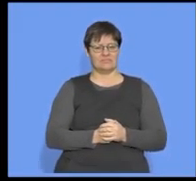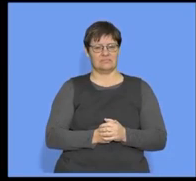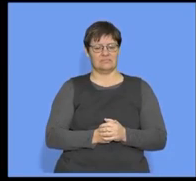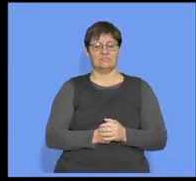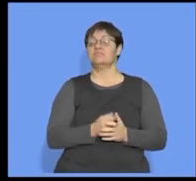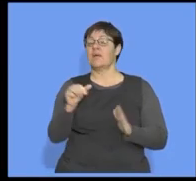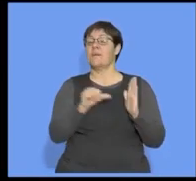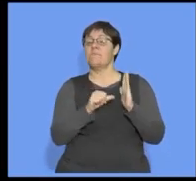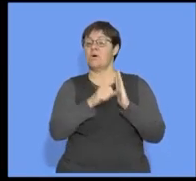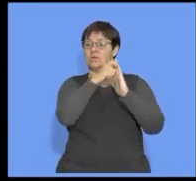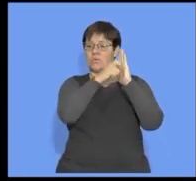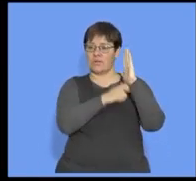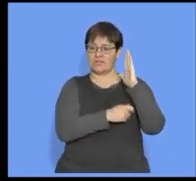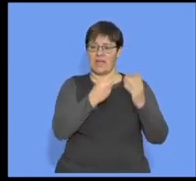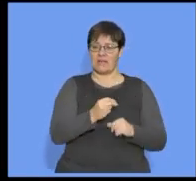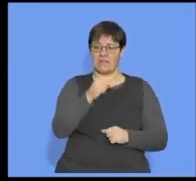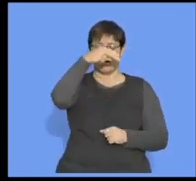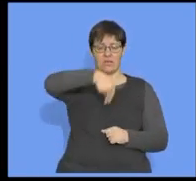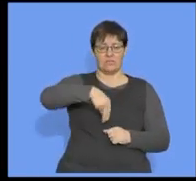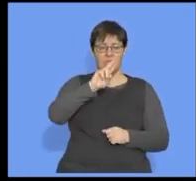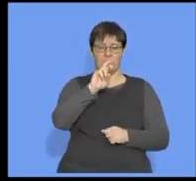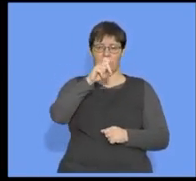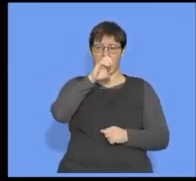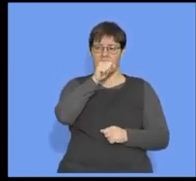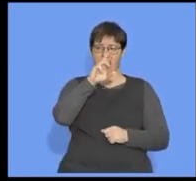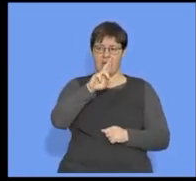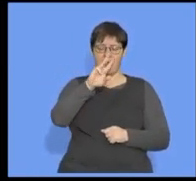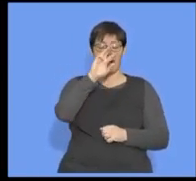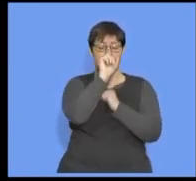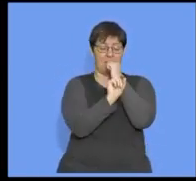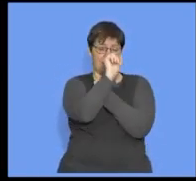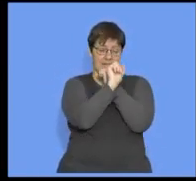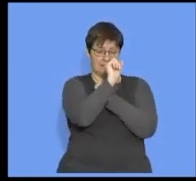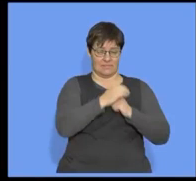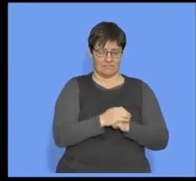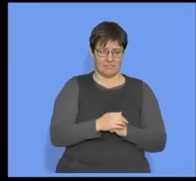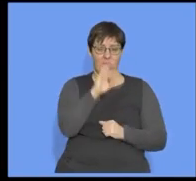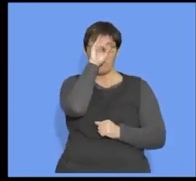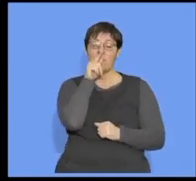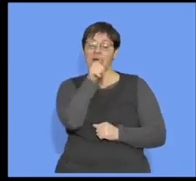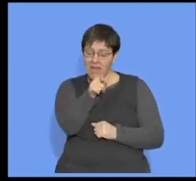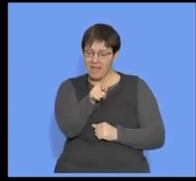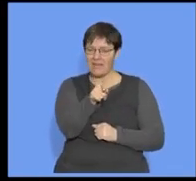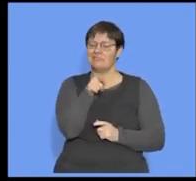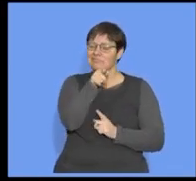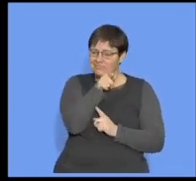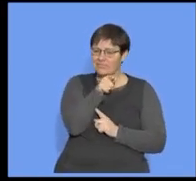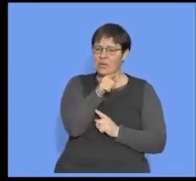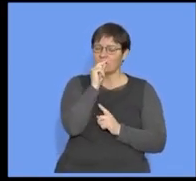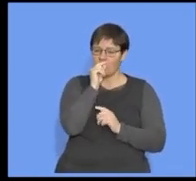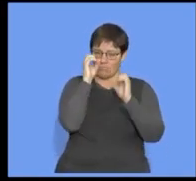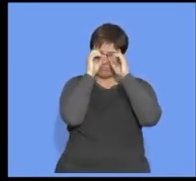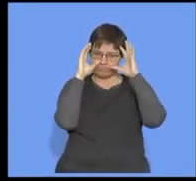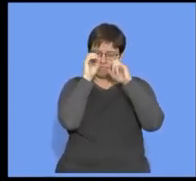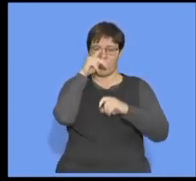Then the key words here, we've got pupillary mechanism. You remember, it has to do with the pupil.